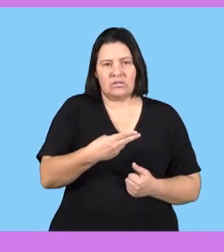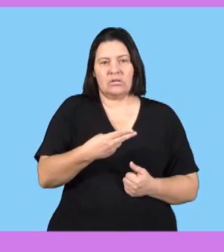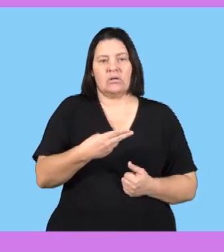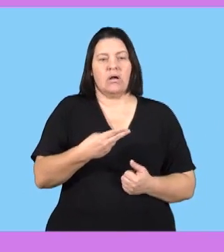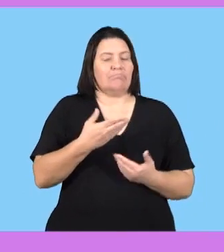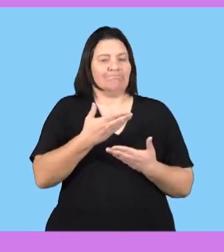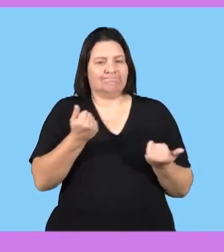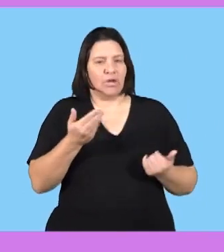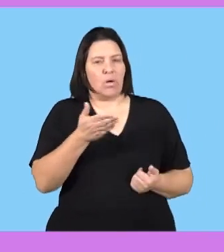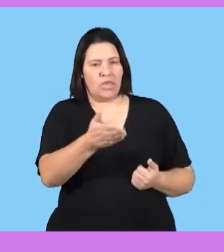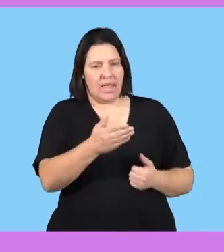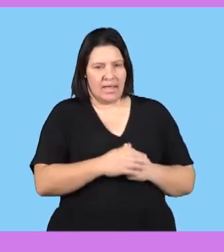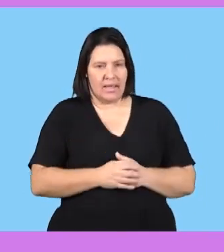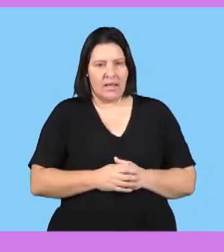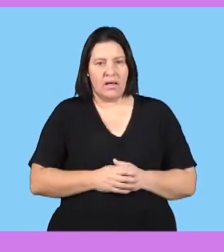H,